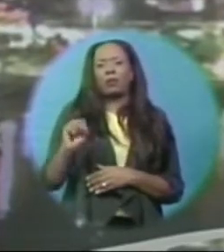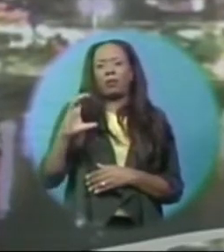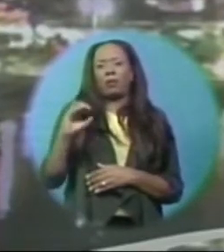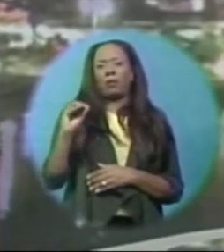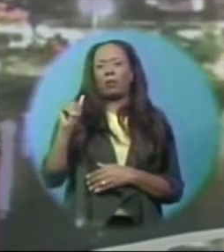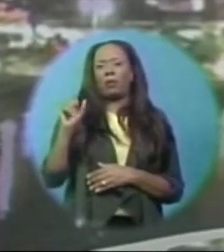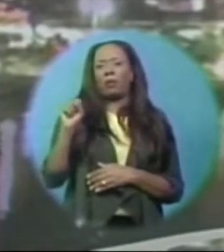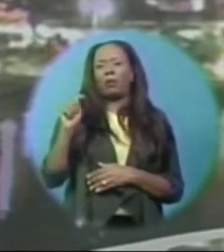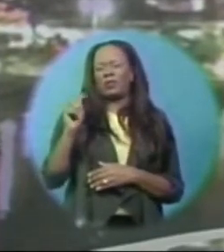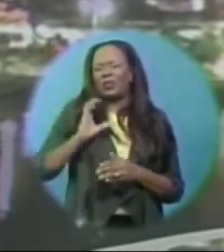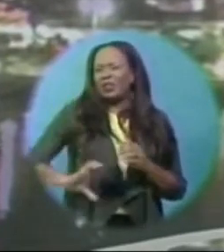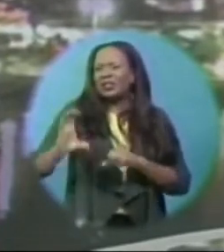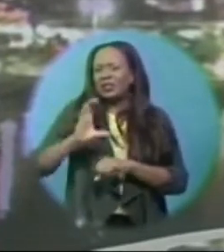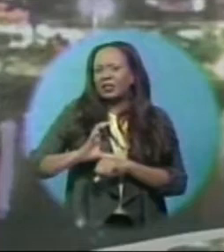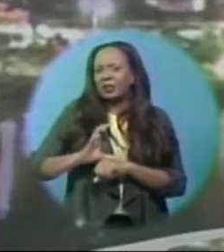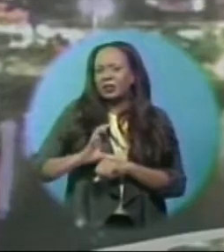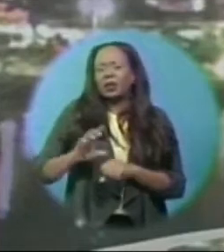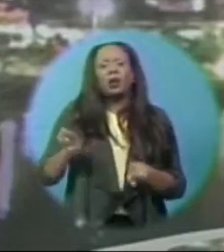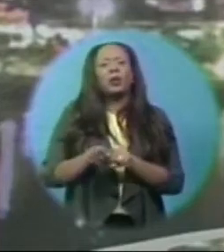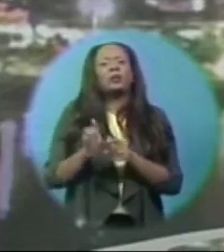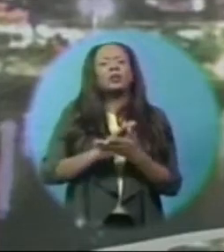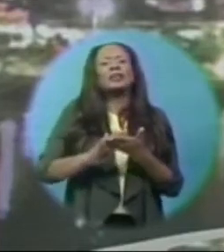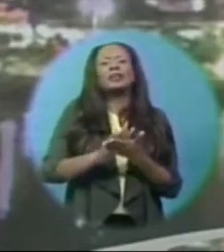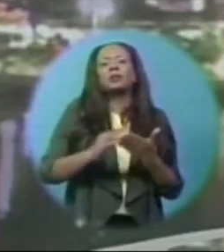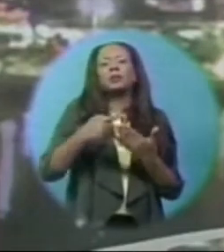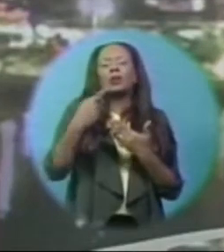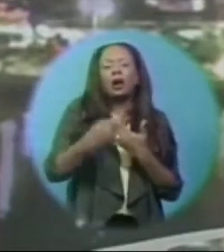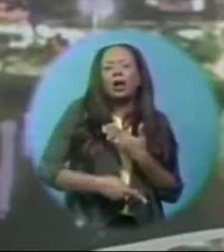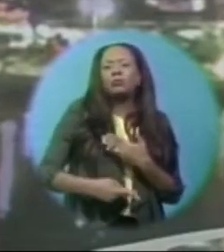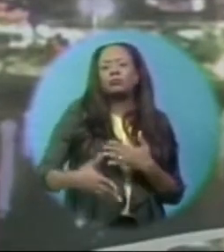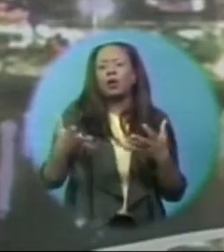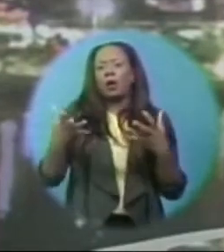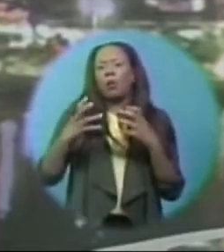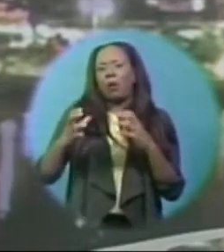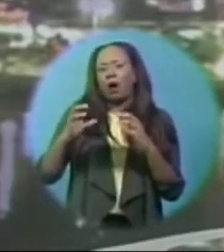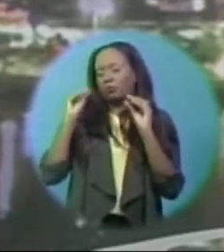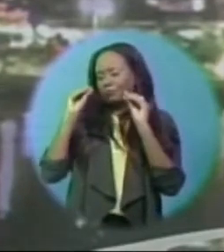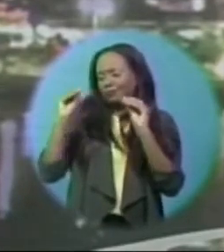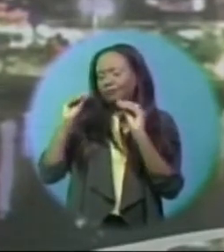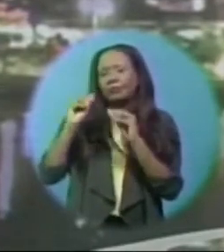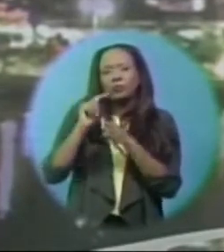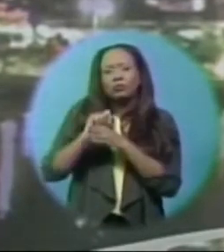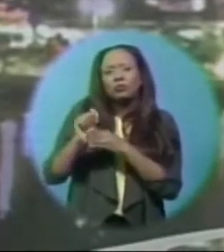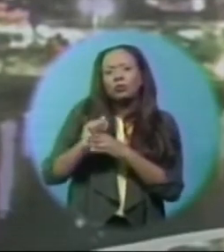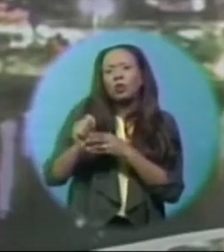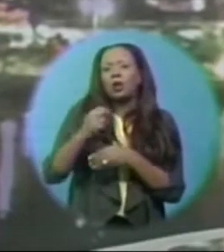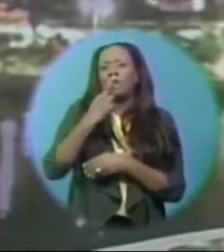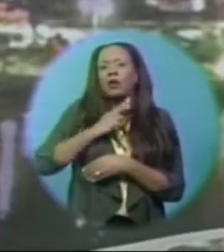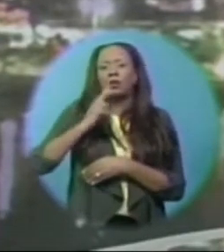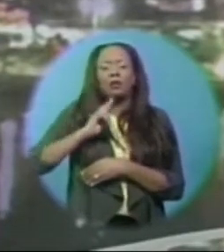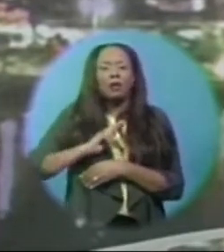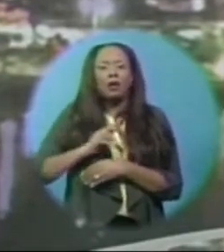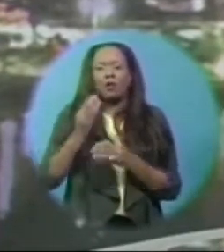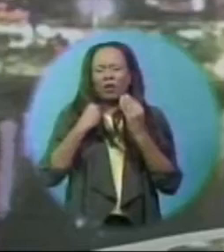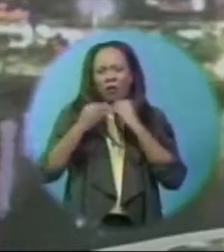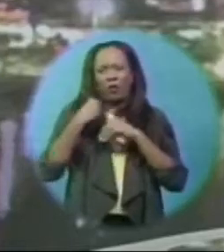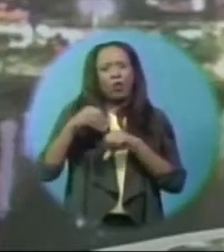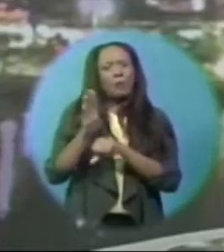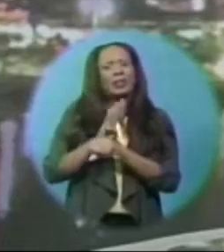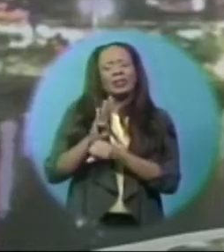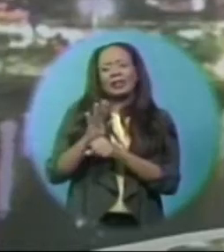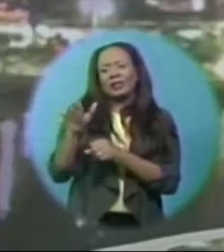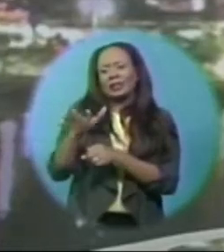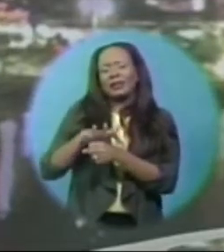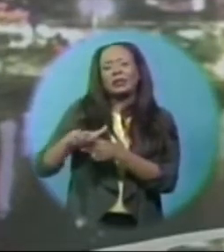sanitization program, as well as enhancing education and training for restaurants and food businesses in the area. Now, all of this is in